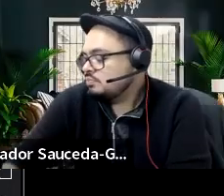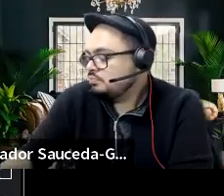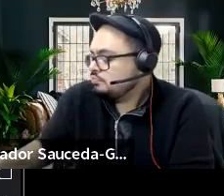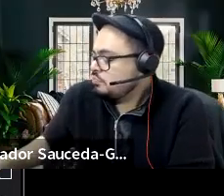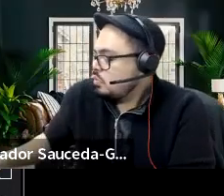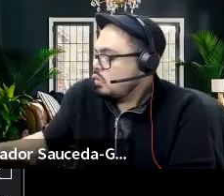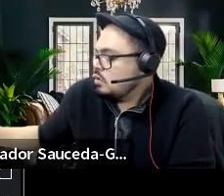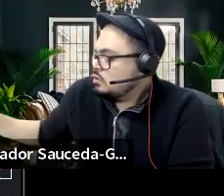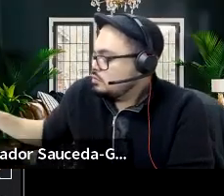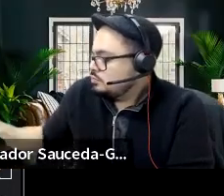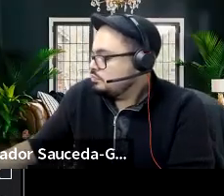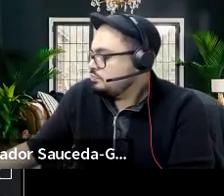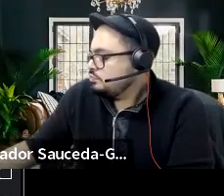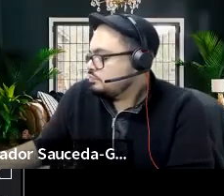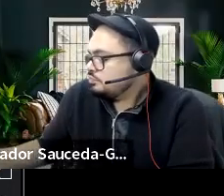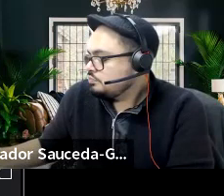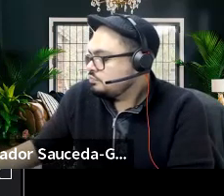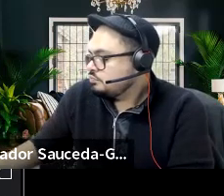basement. Yeah.